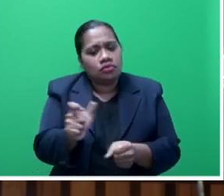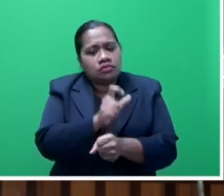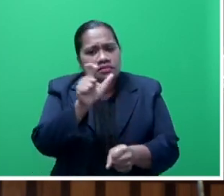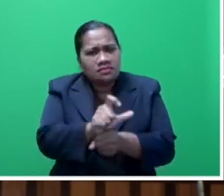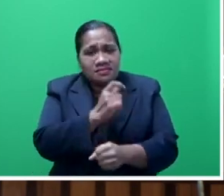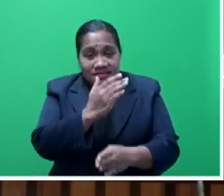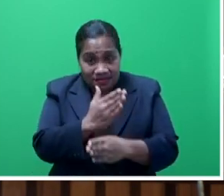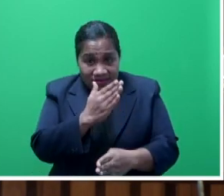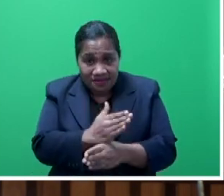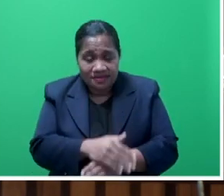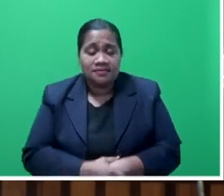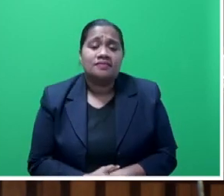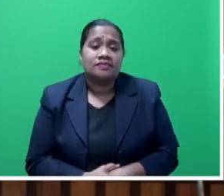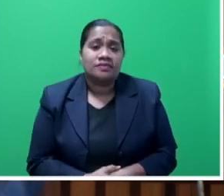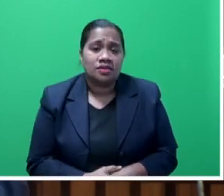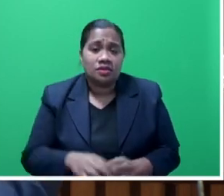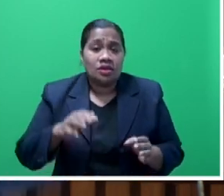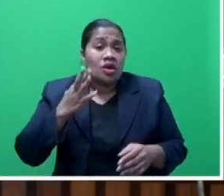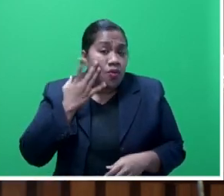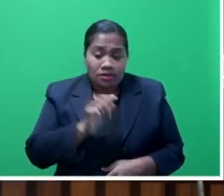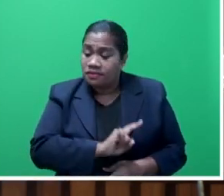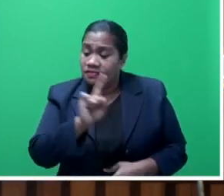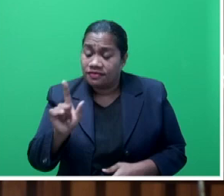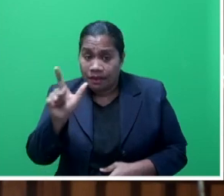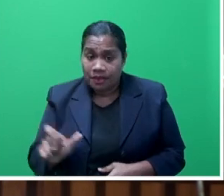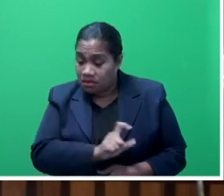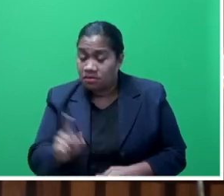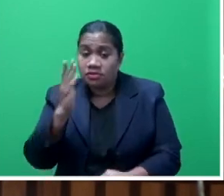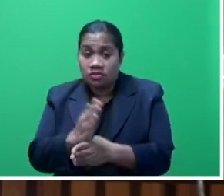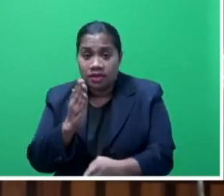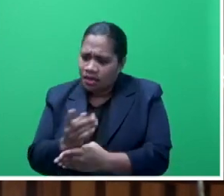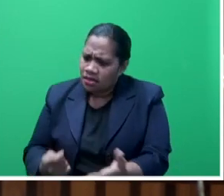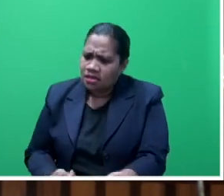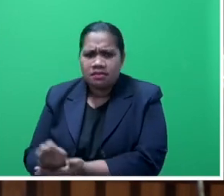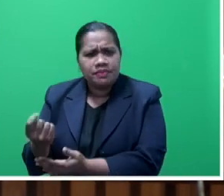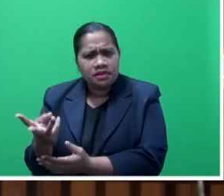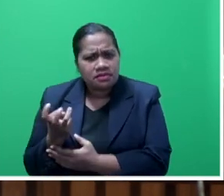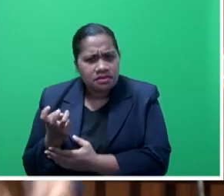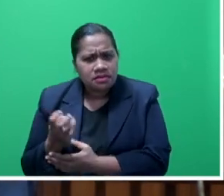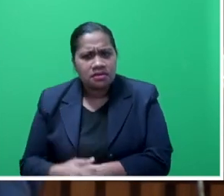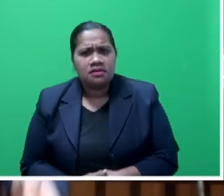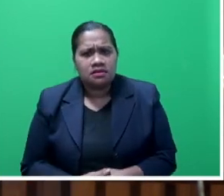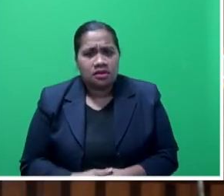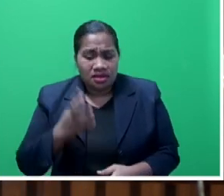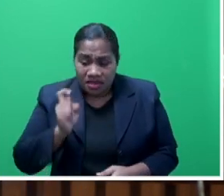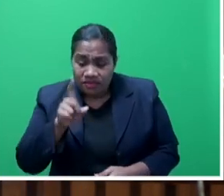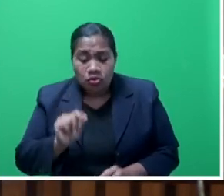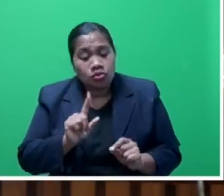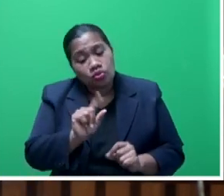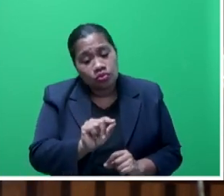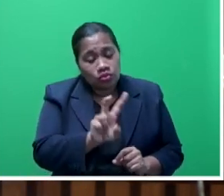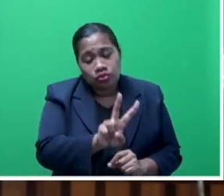statutory organization, they get paid a salary. If they do 2 or 3 other things, they actually still get paid that salary. But